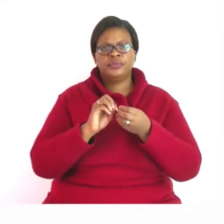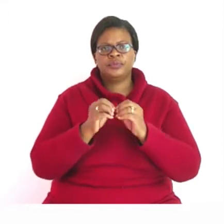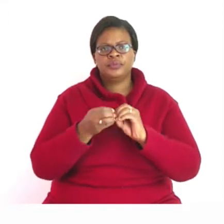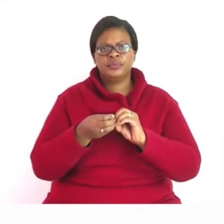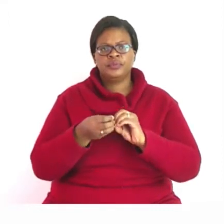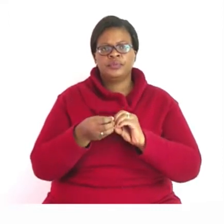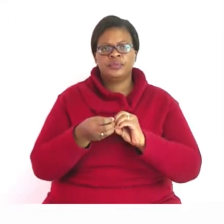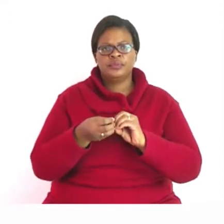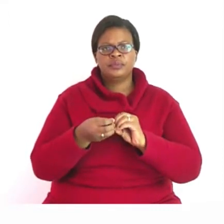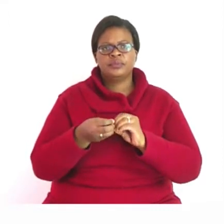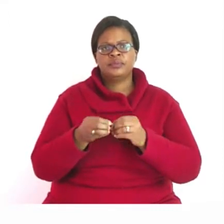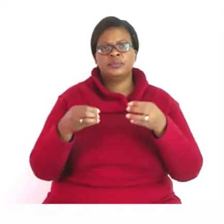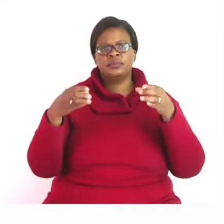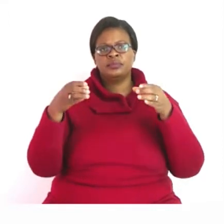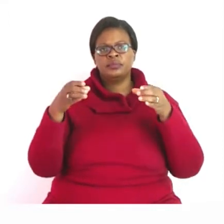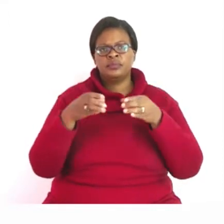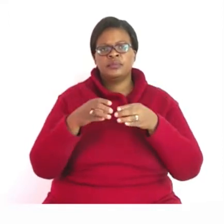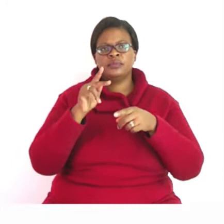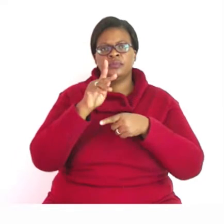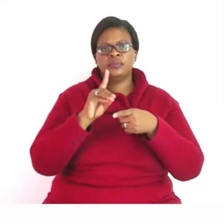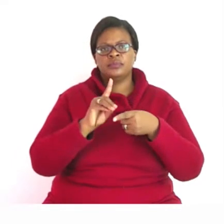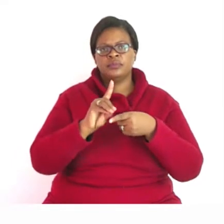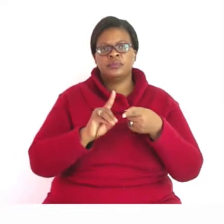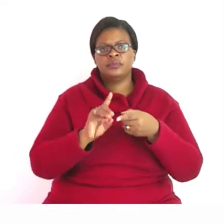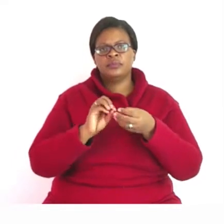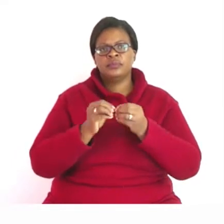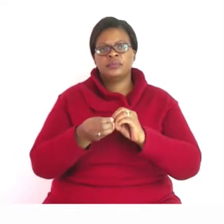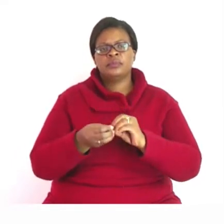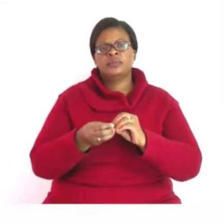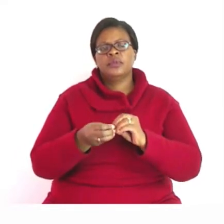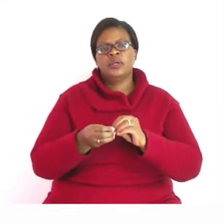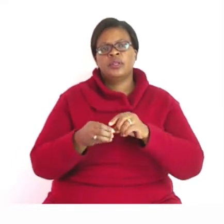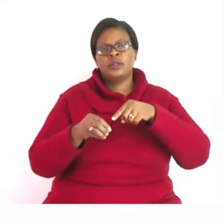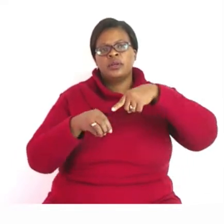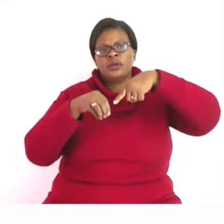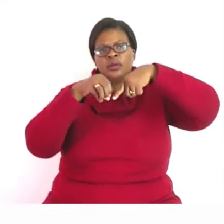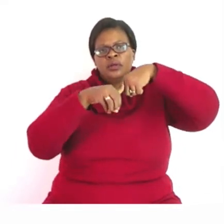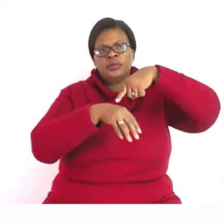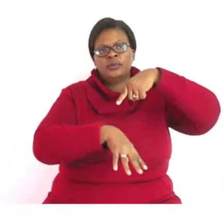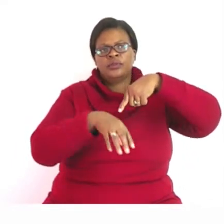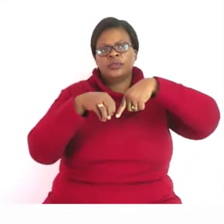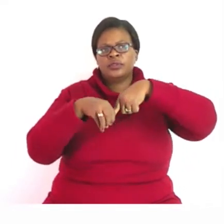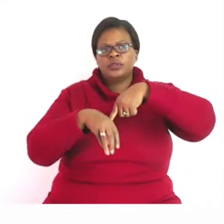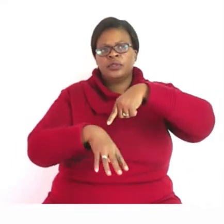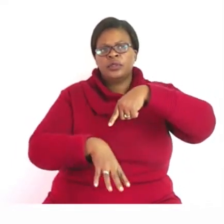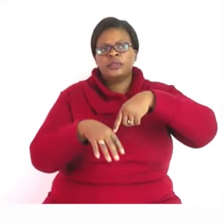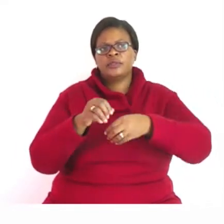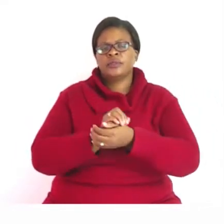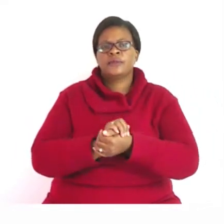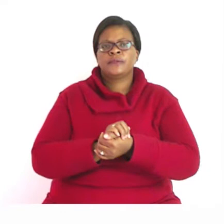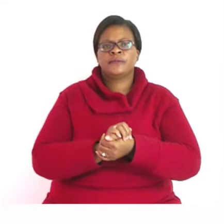composite numbers, and prime factorizing. Learning objective, know prime numbers and